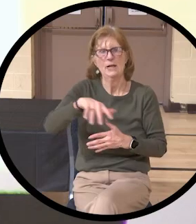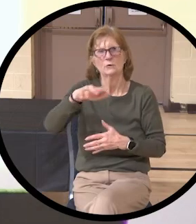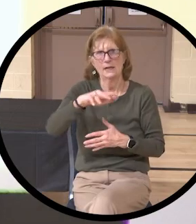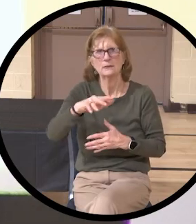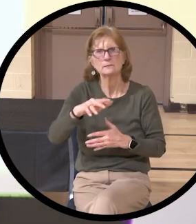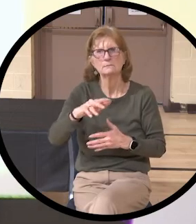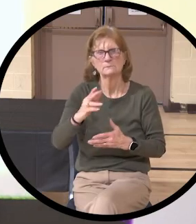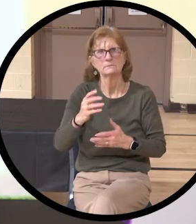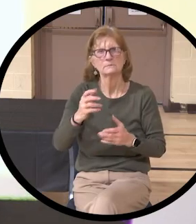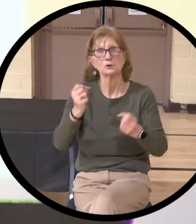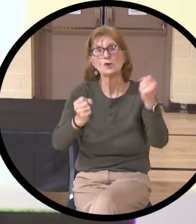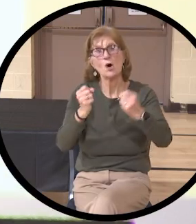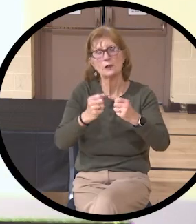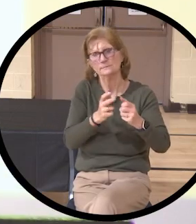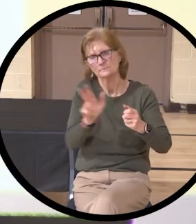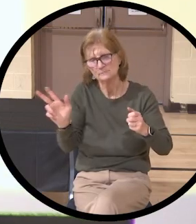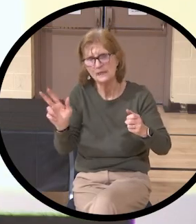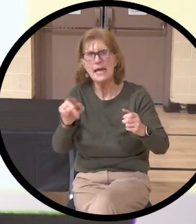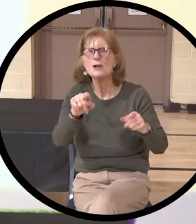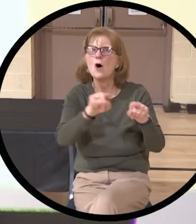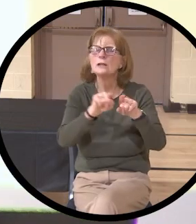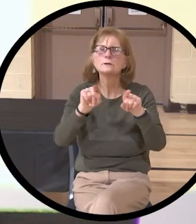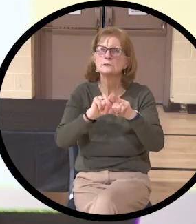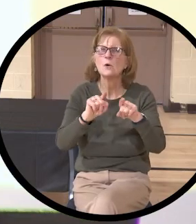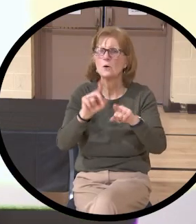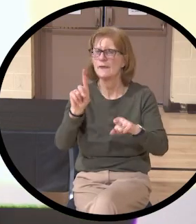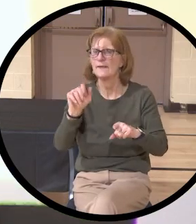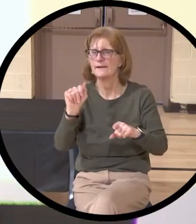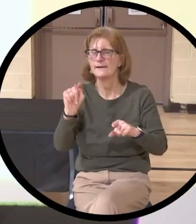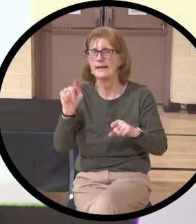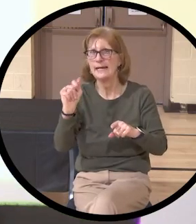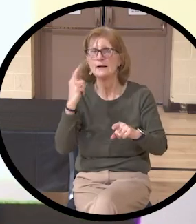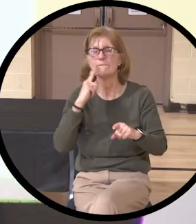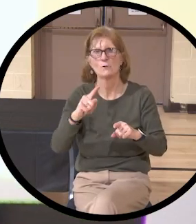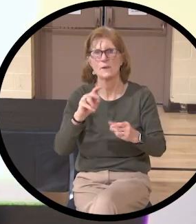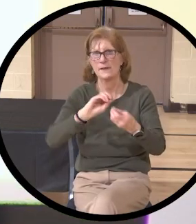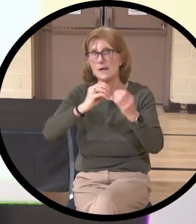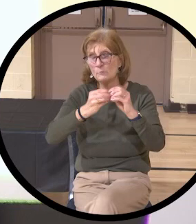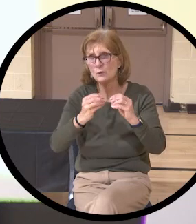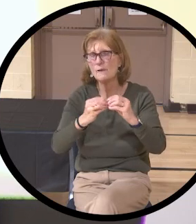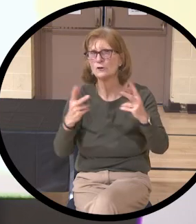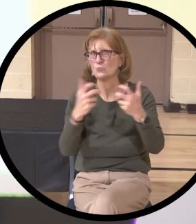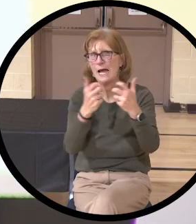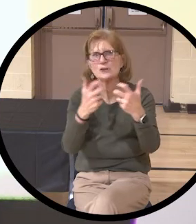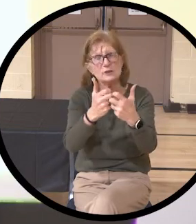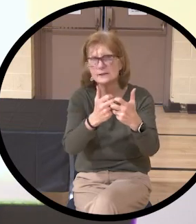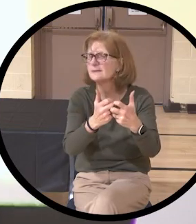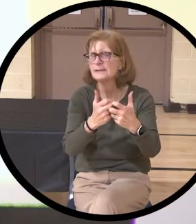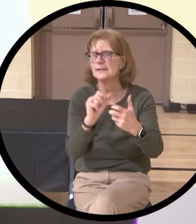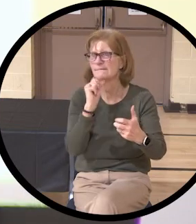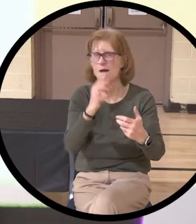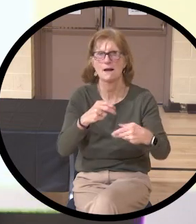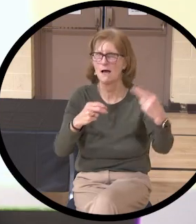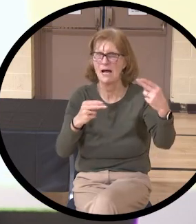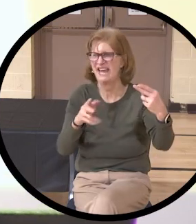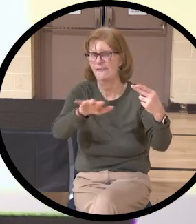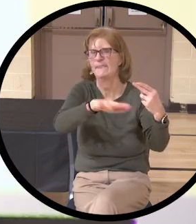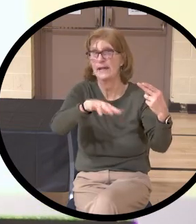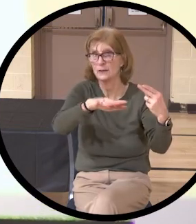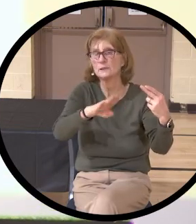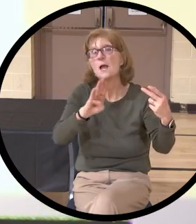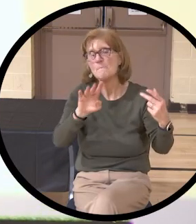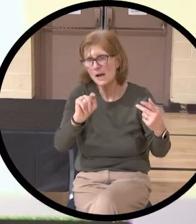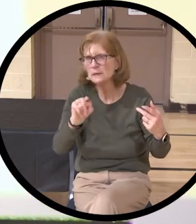see a crash history to support that as being the high priority intervention. But I do think